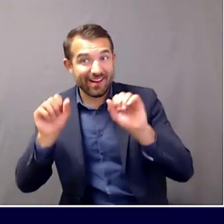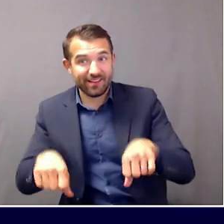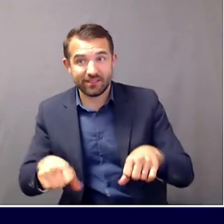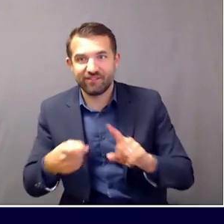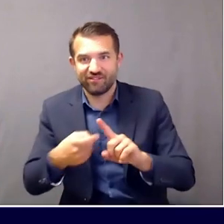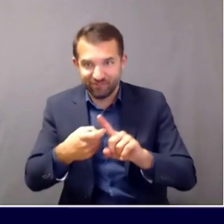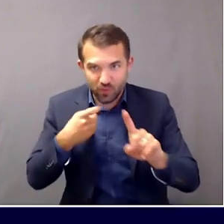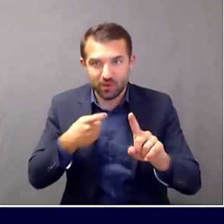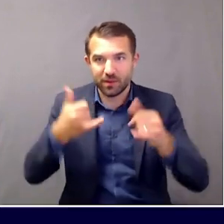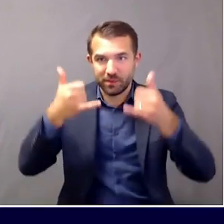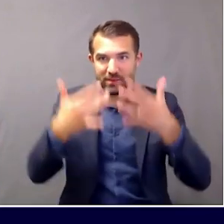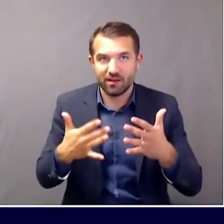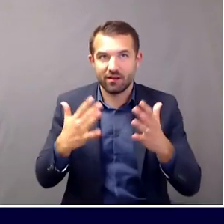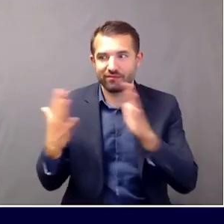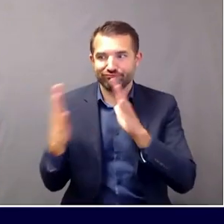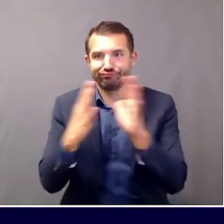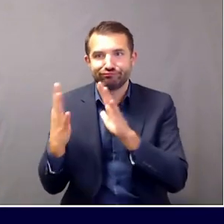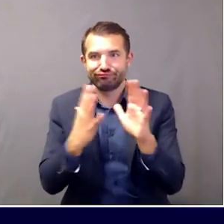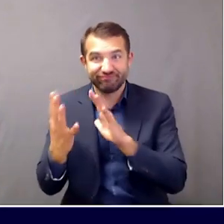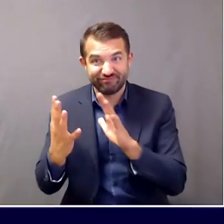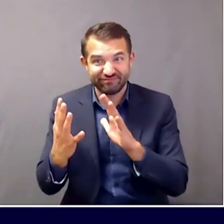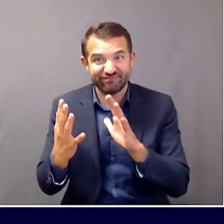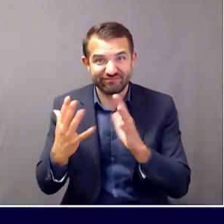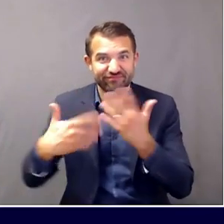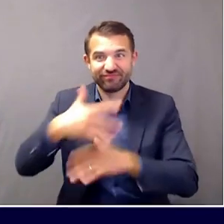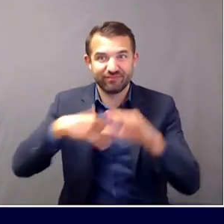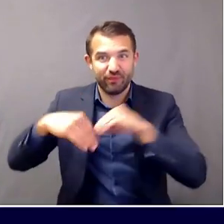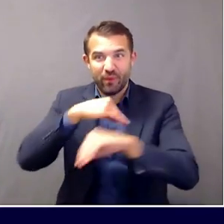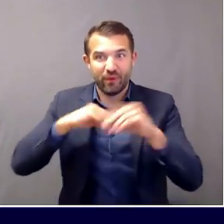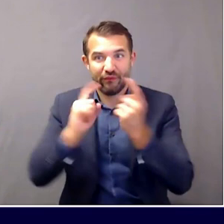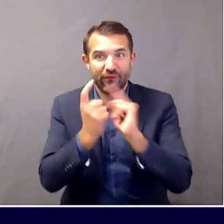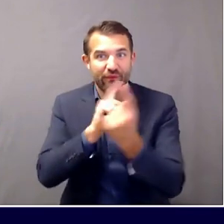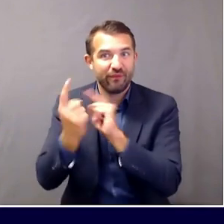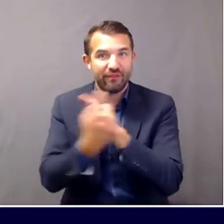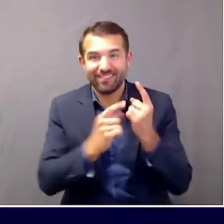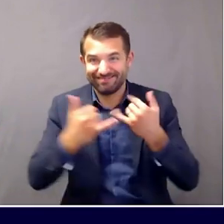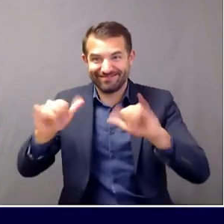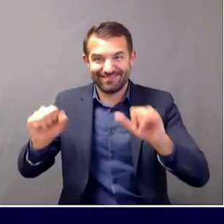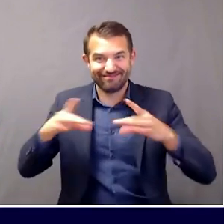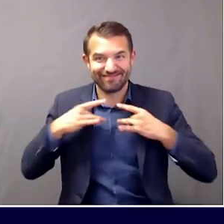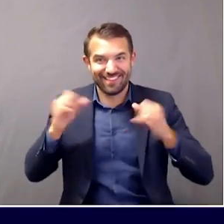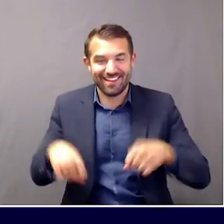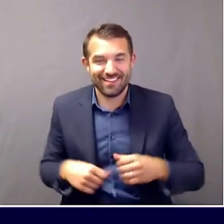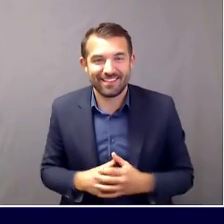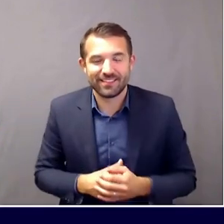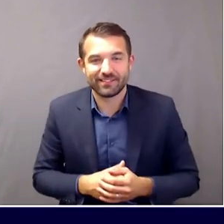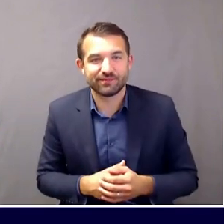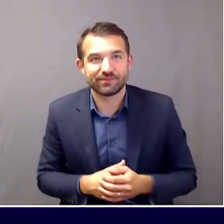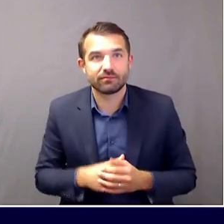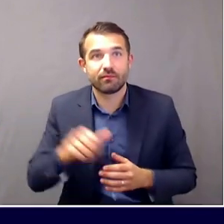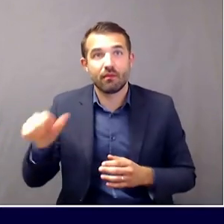though they're fast moving, even though they're constantly in motion. When you couple that with other factors that we know that can increase the likelihood